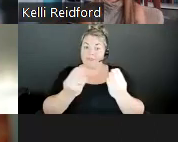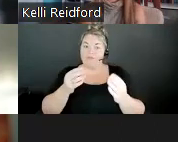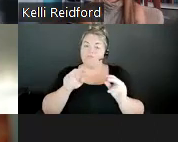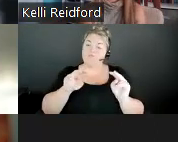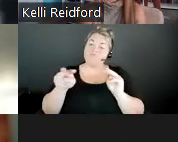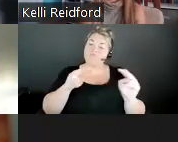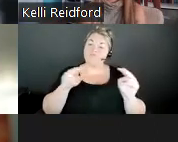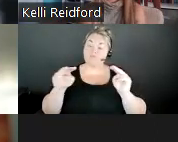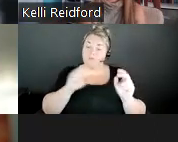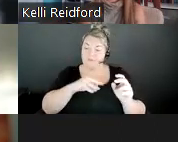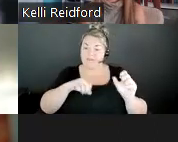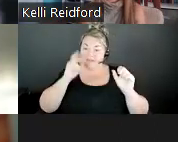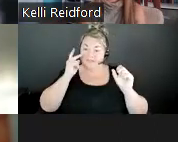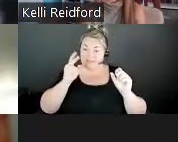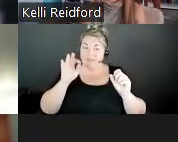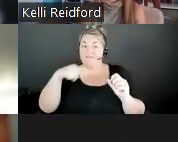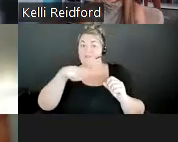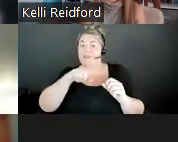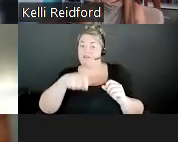of staff if they needed us.